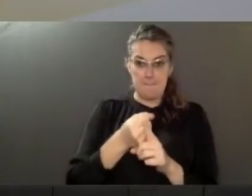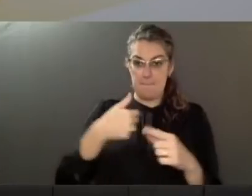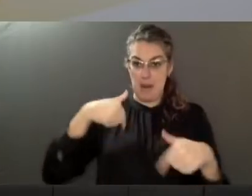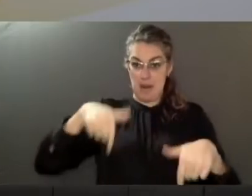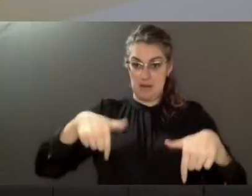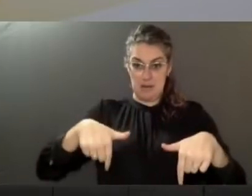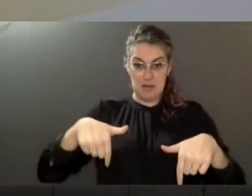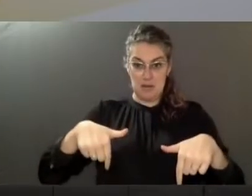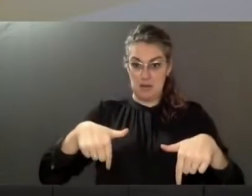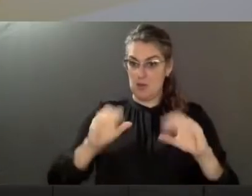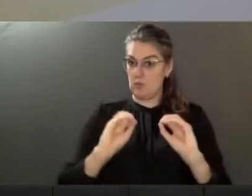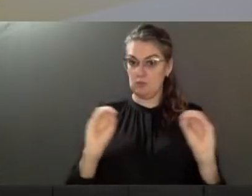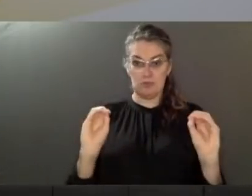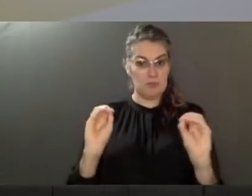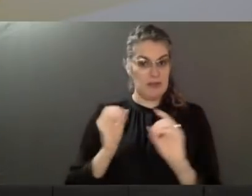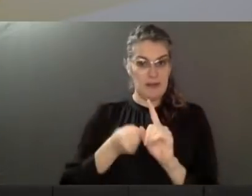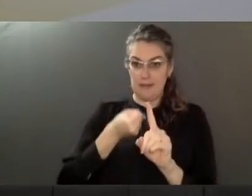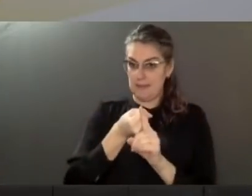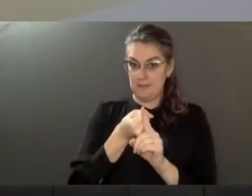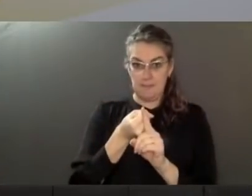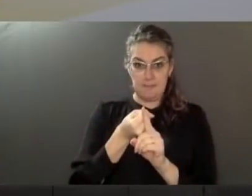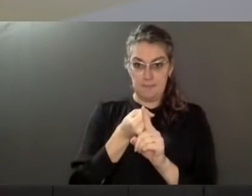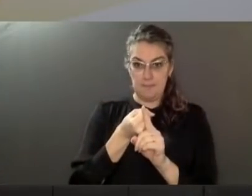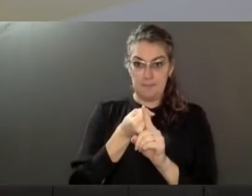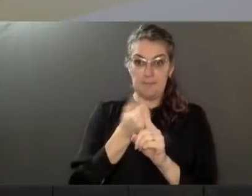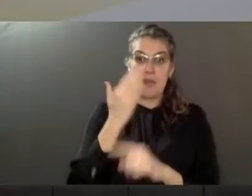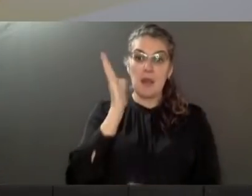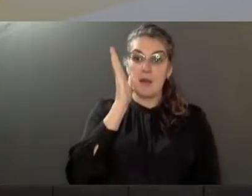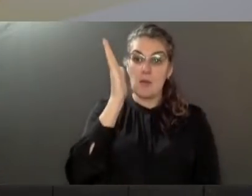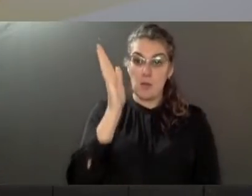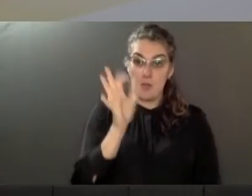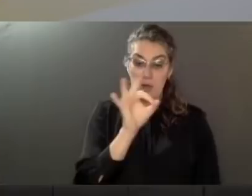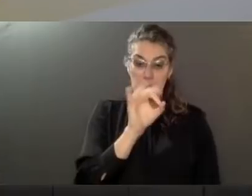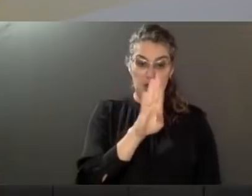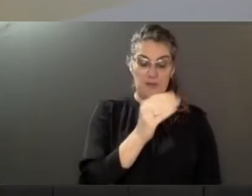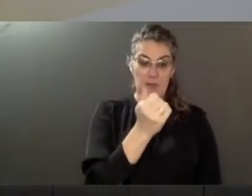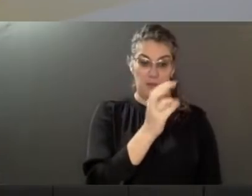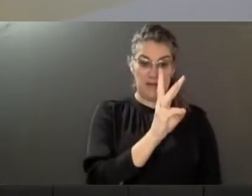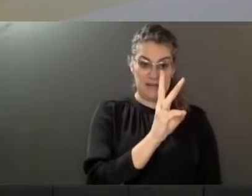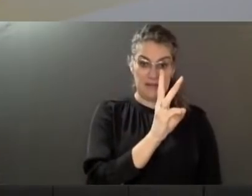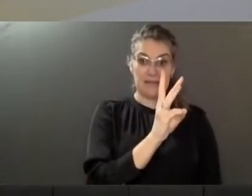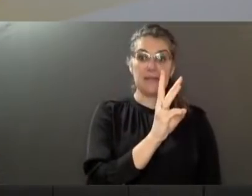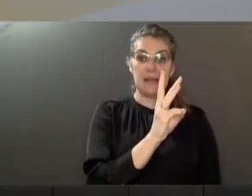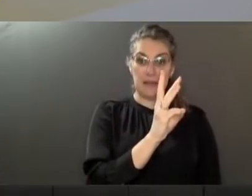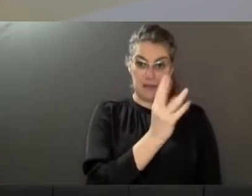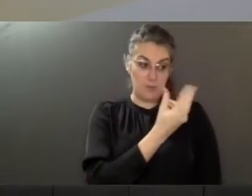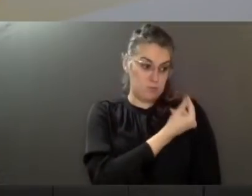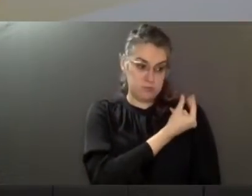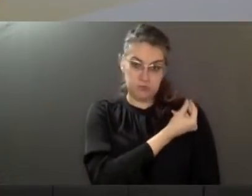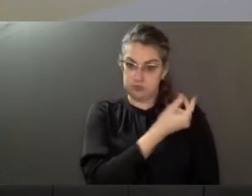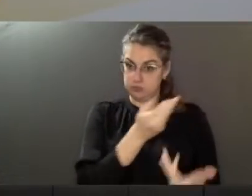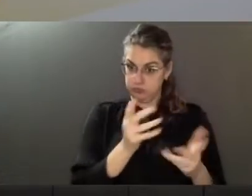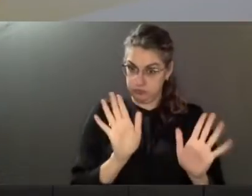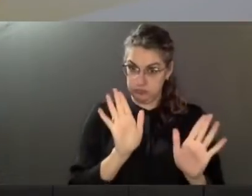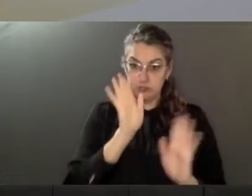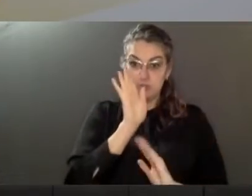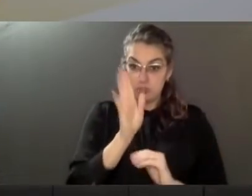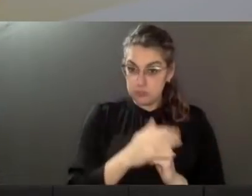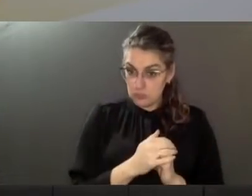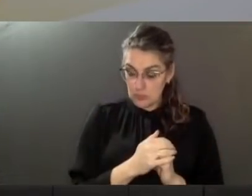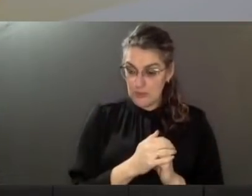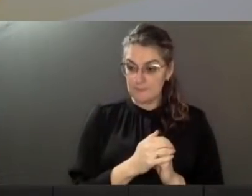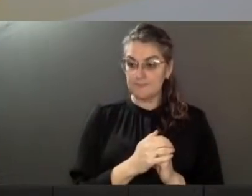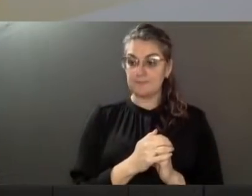and community care fully immunized by February 16th. The Pfizer slowdown means that we may not